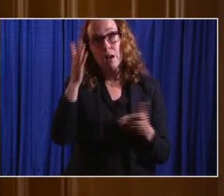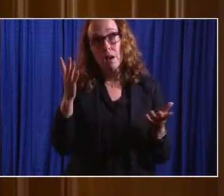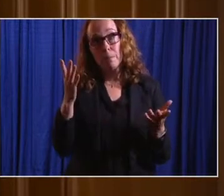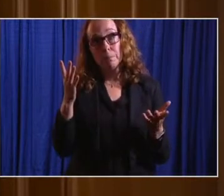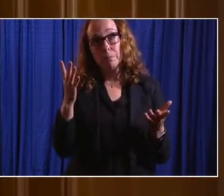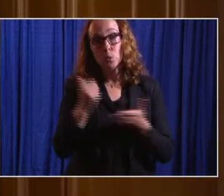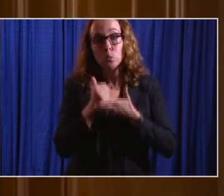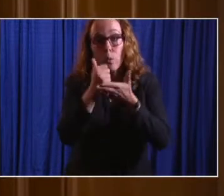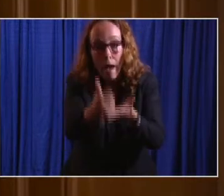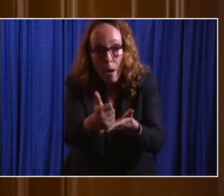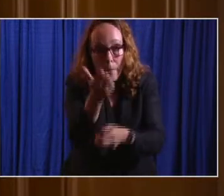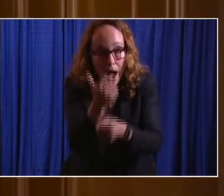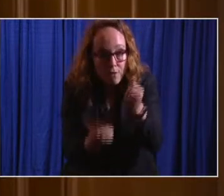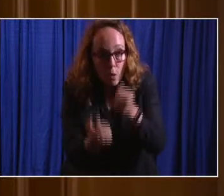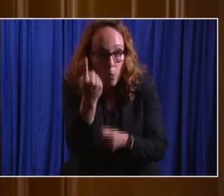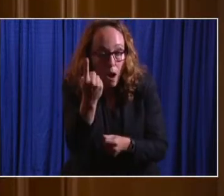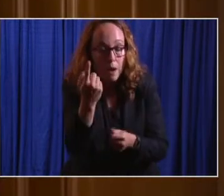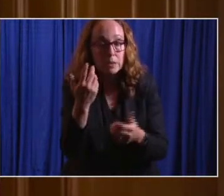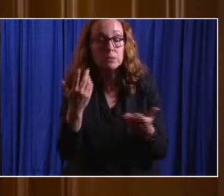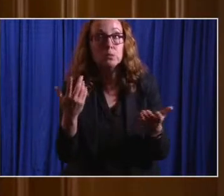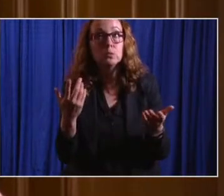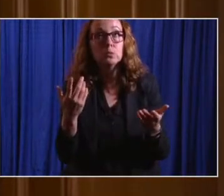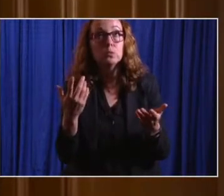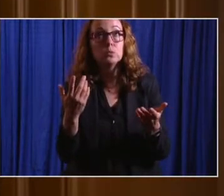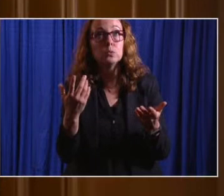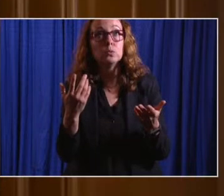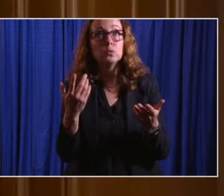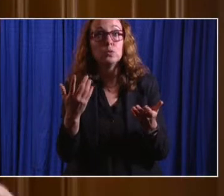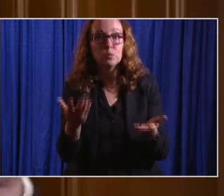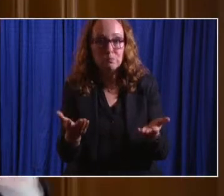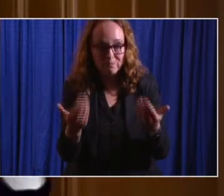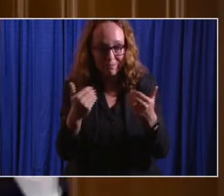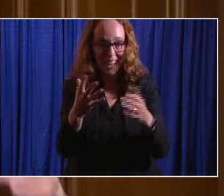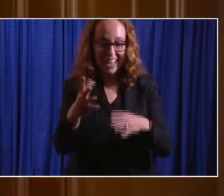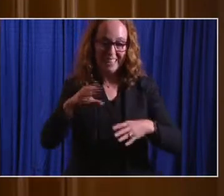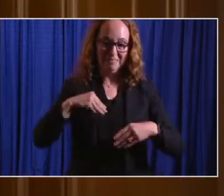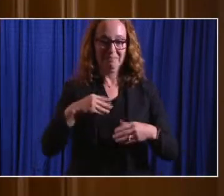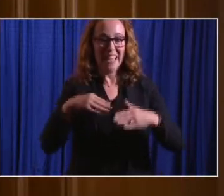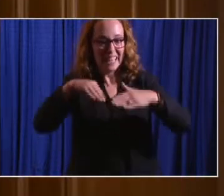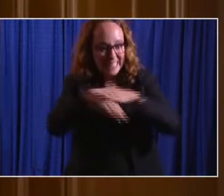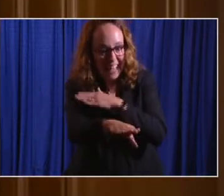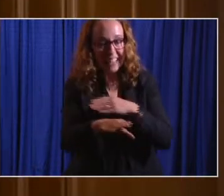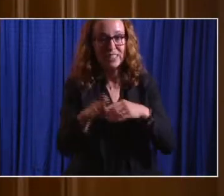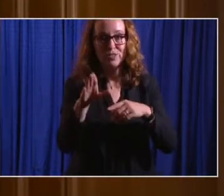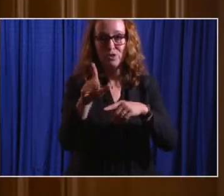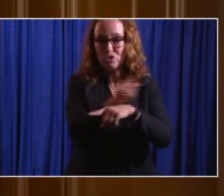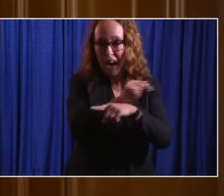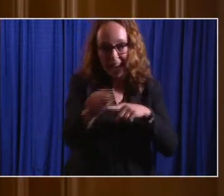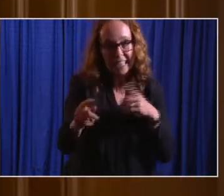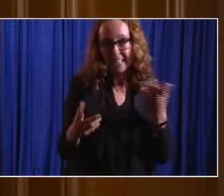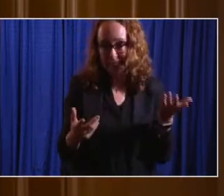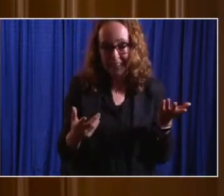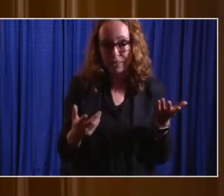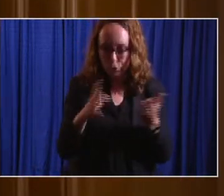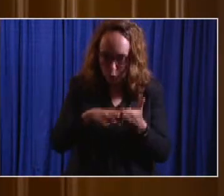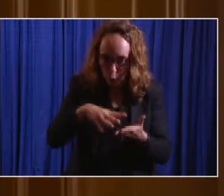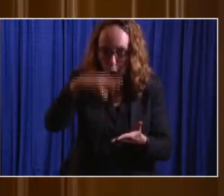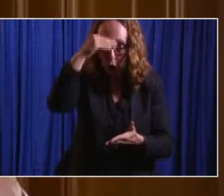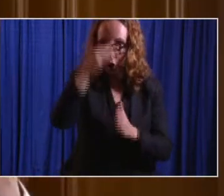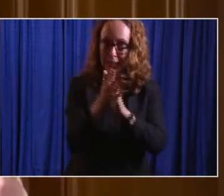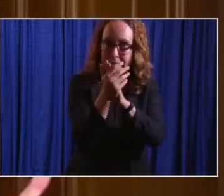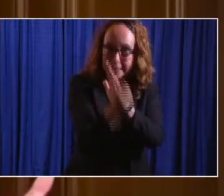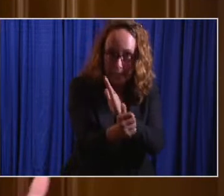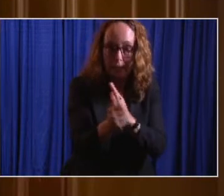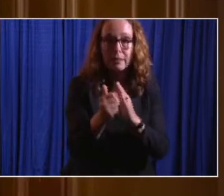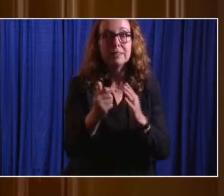everyone be able to access that training to get them up to a higher level of skill sets so they can make more money